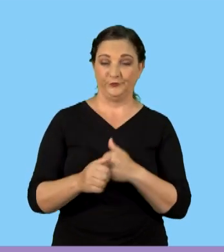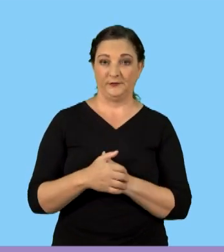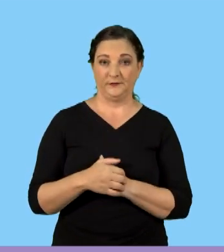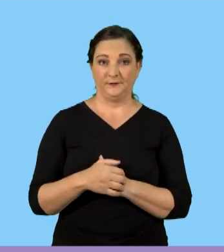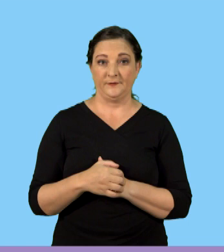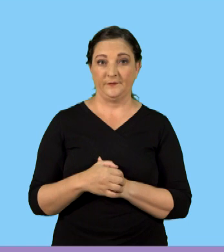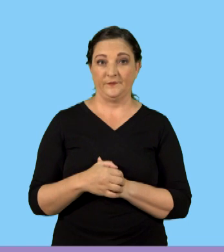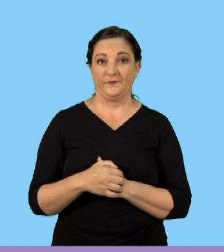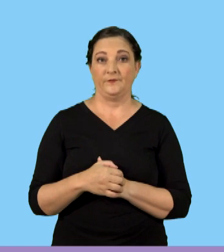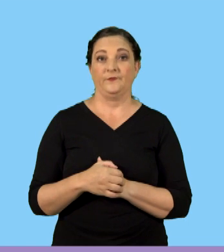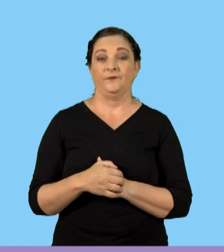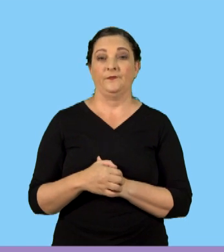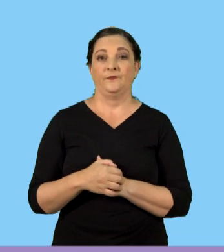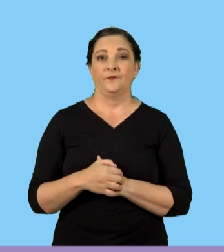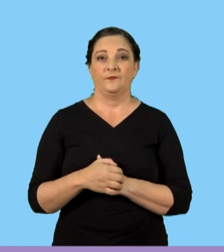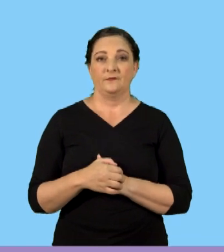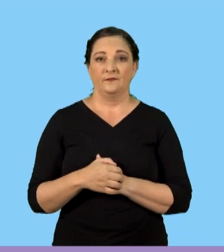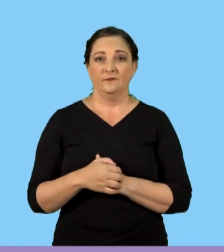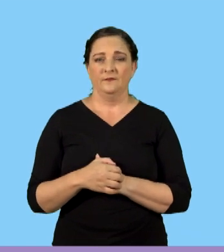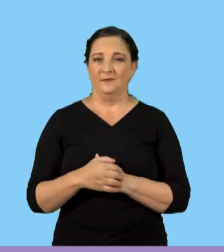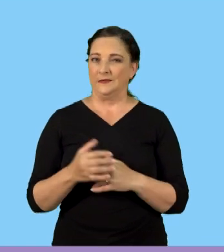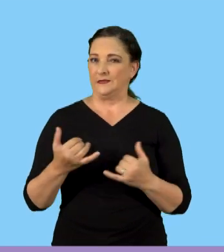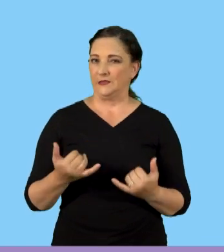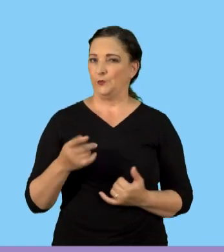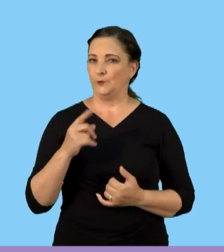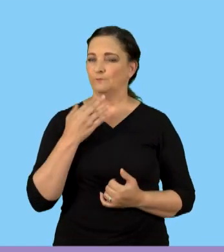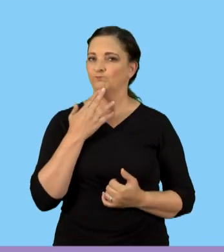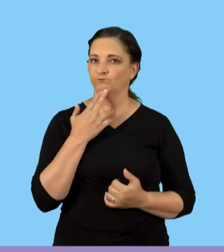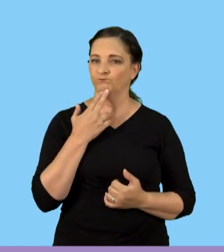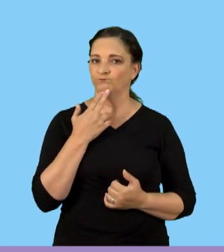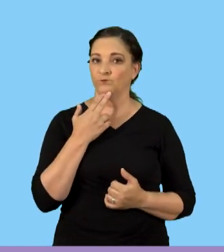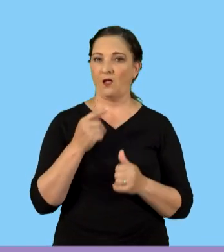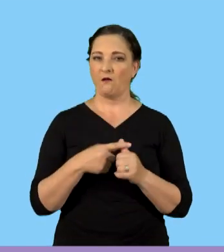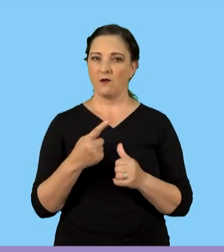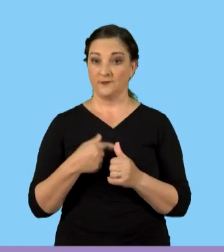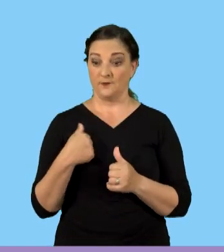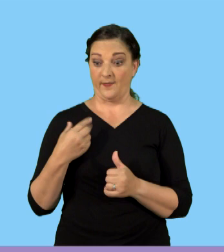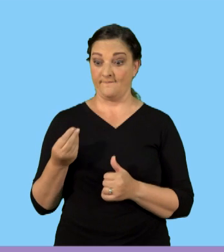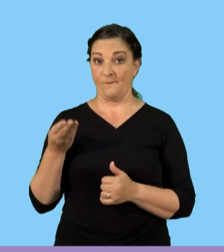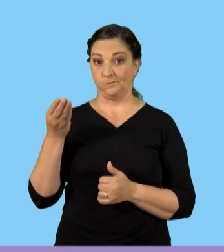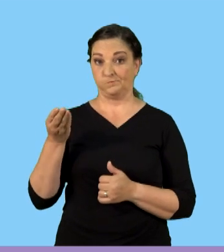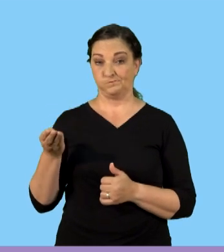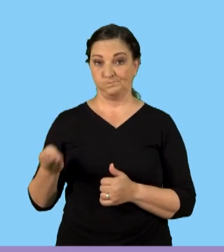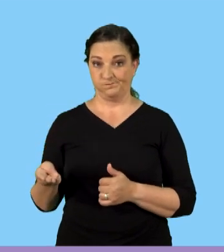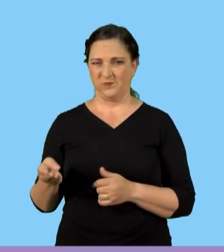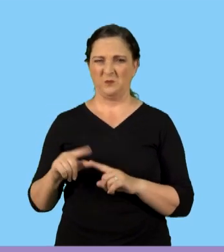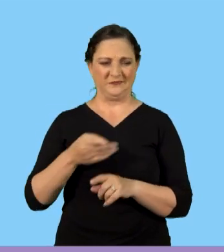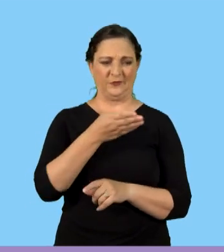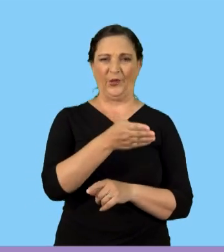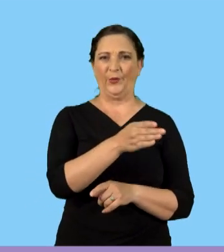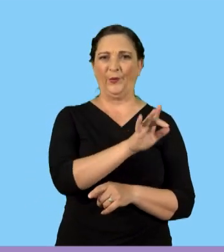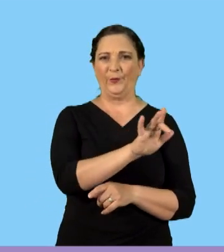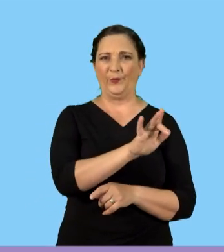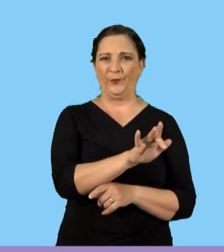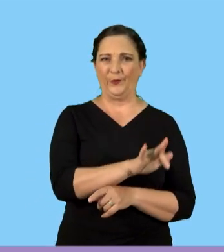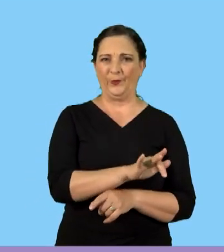to now go and subtract our 7. But now we've been given the answer and we need to find that input value. How are we